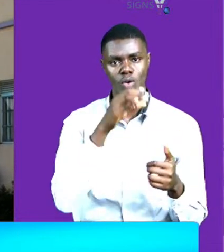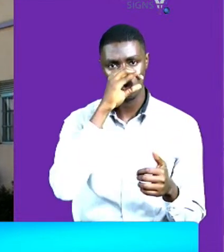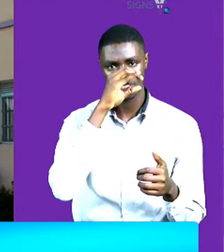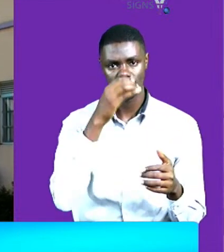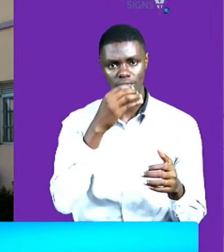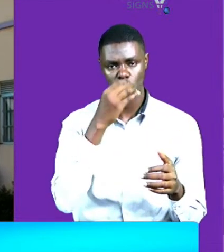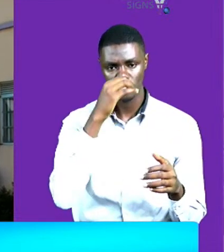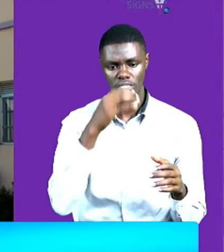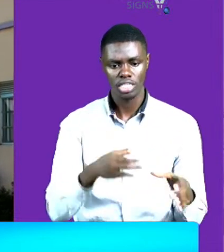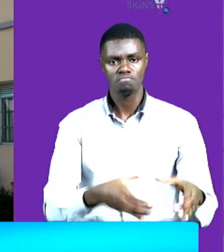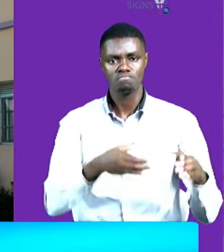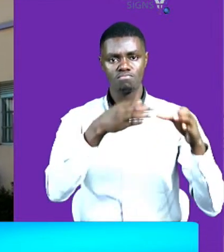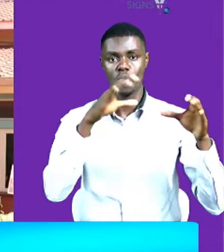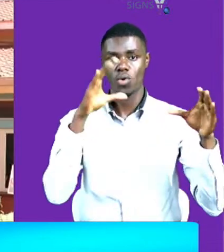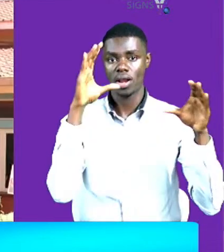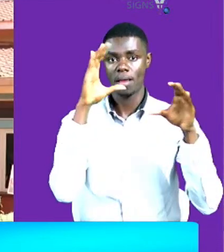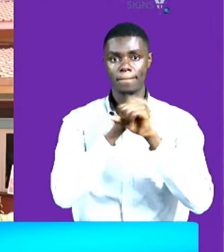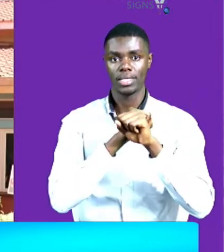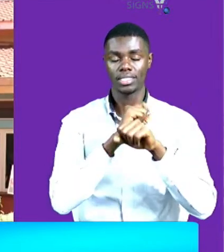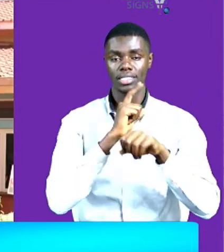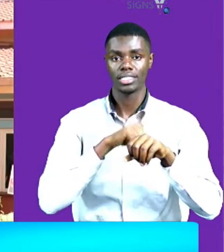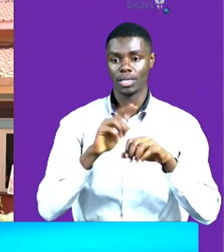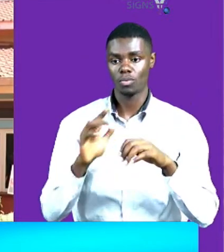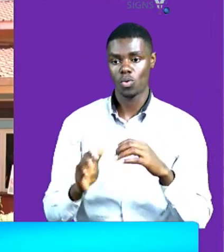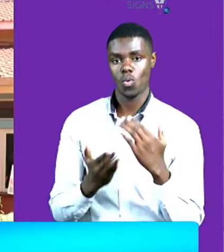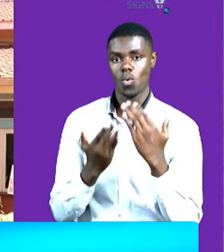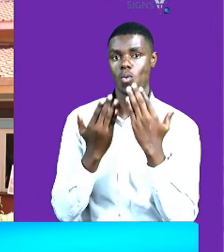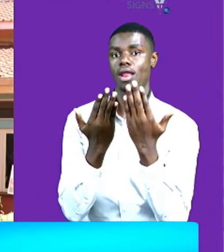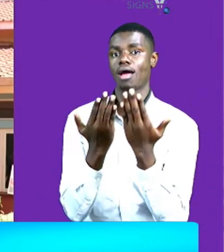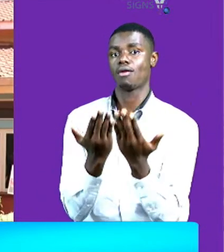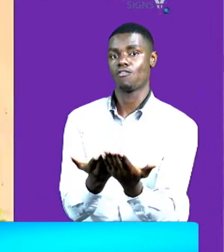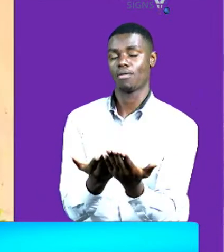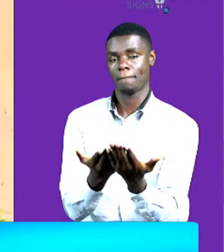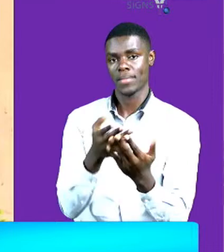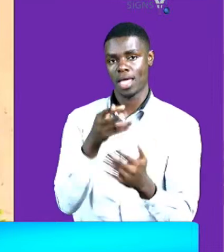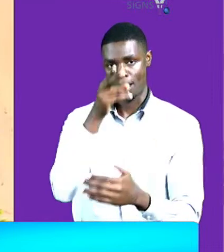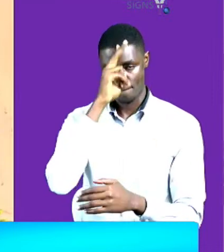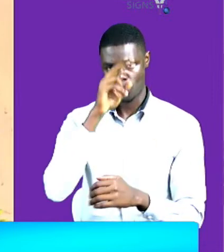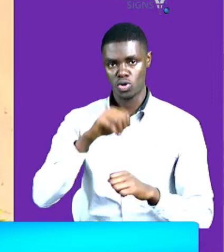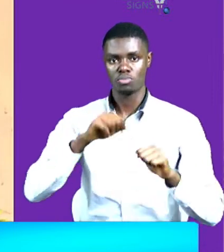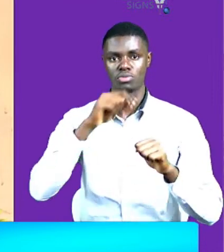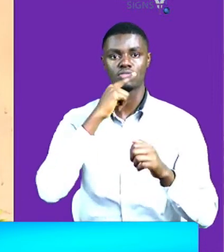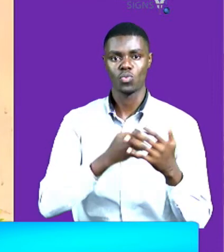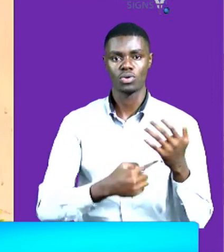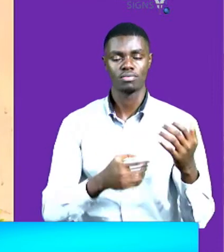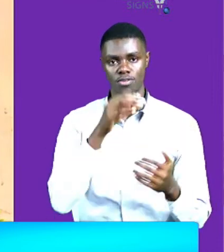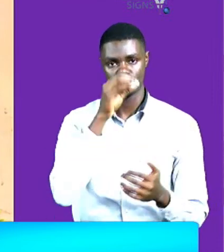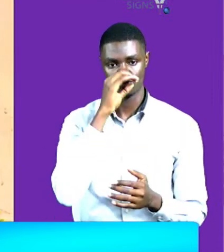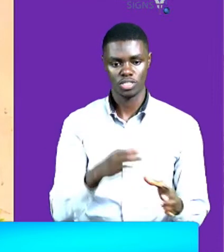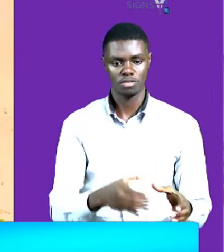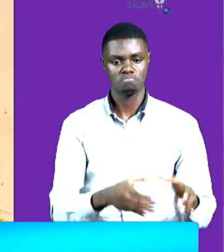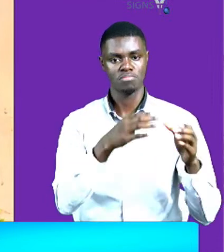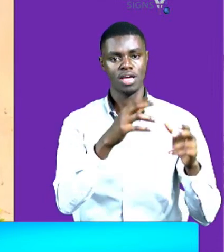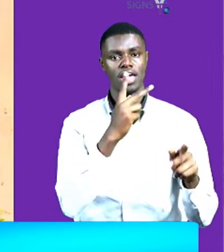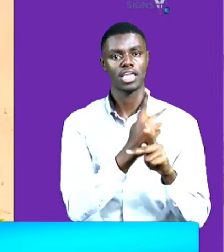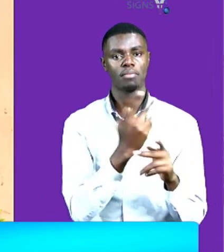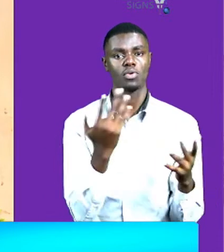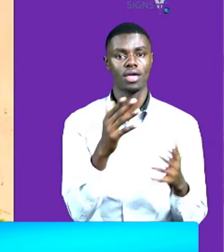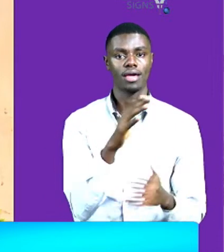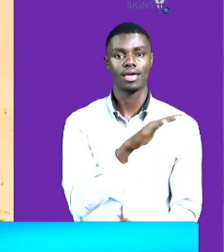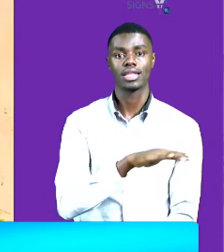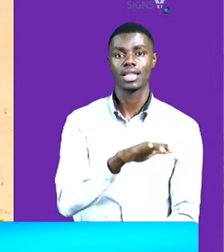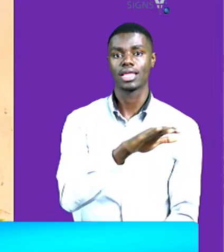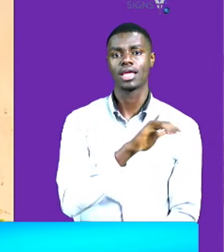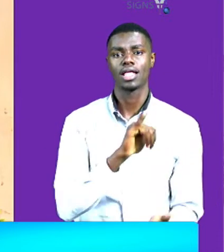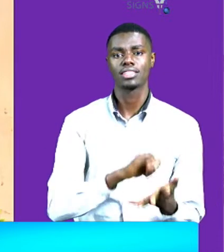were missing in the process of handing over. The police boss said that the cylinders are stored in an area